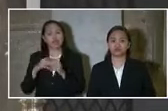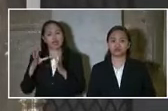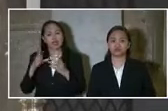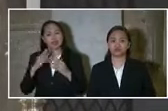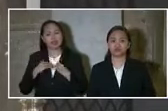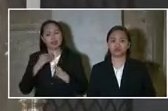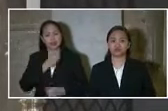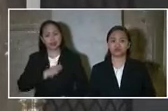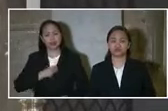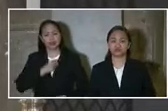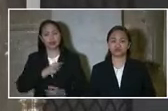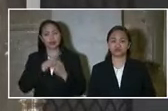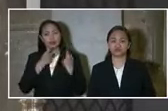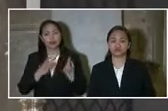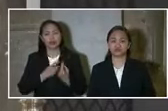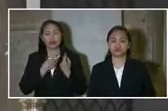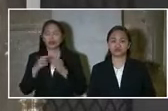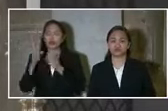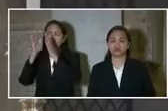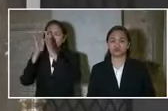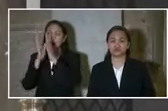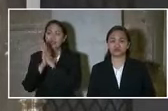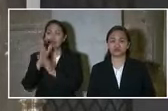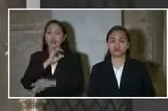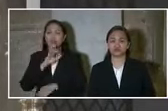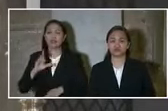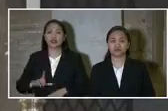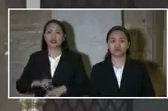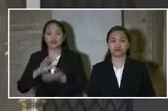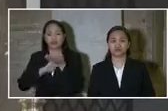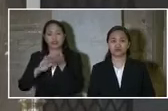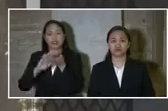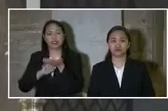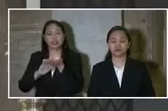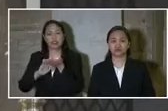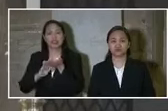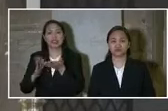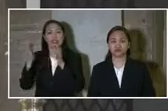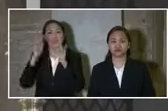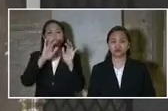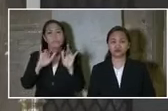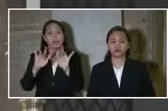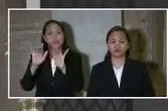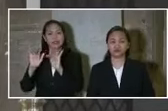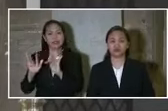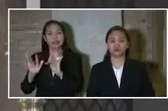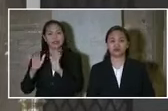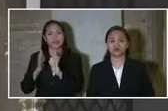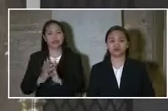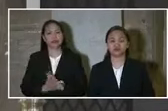sins and ask the Lord for His pardon and mercy.